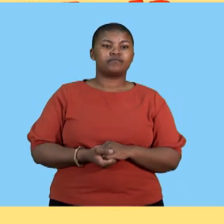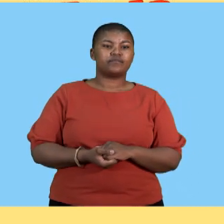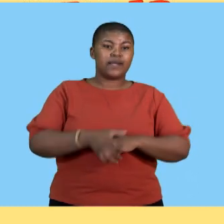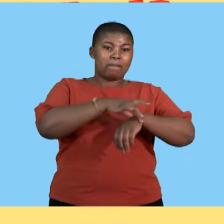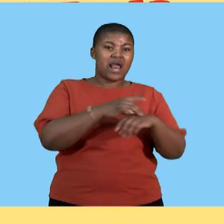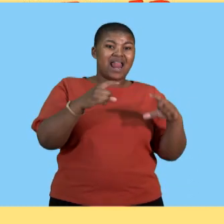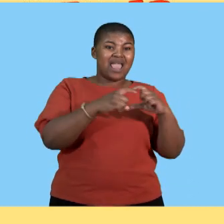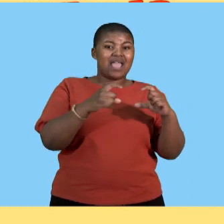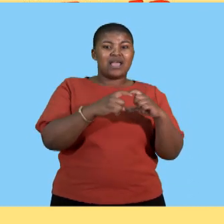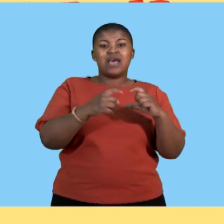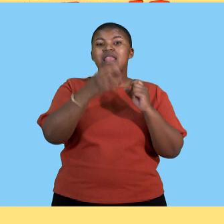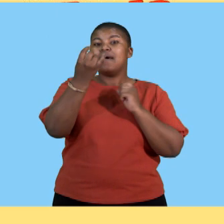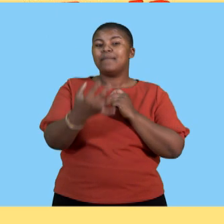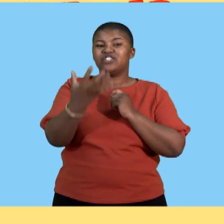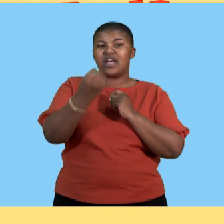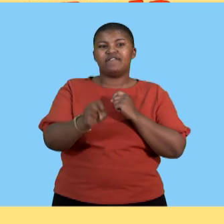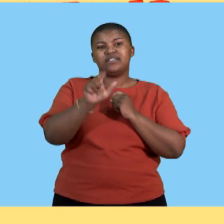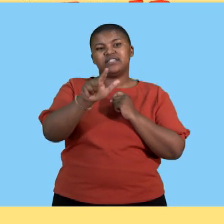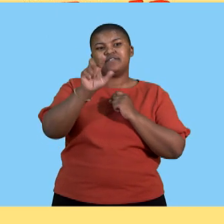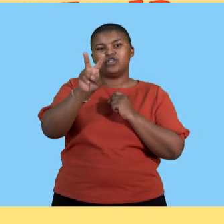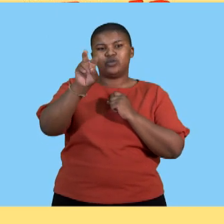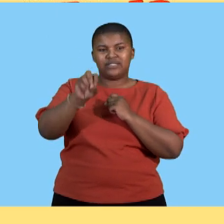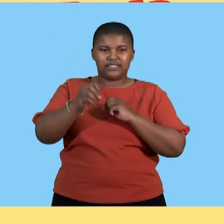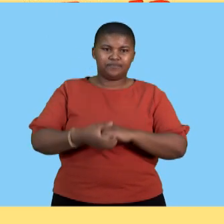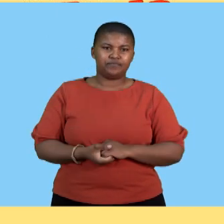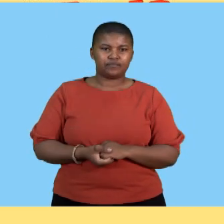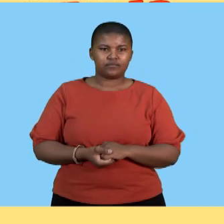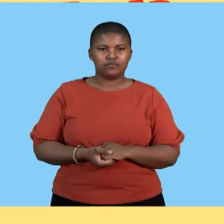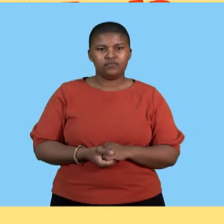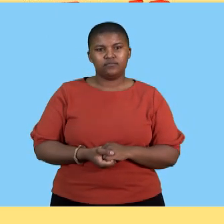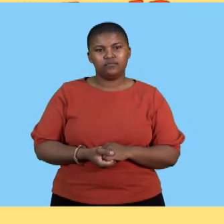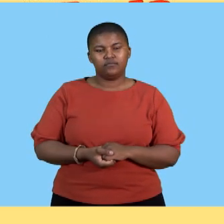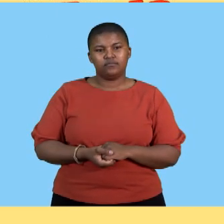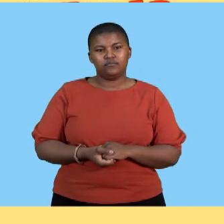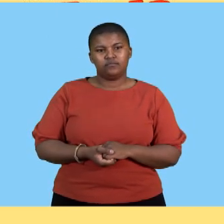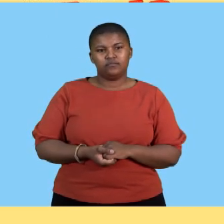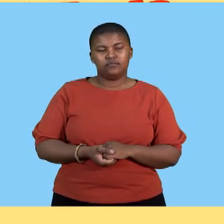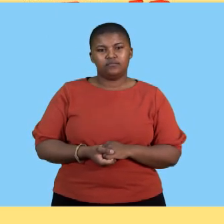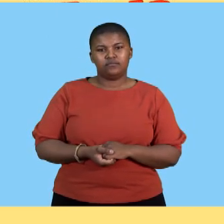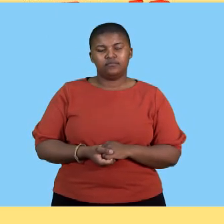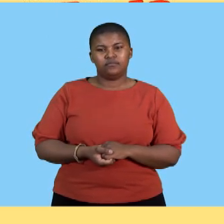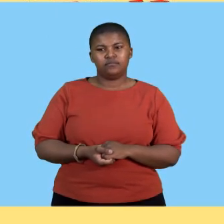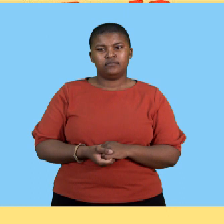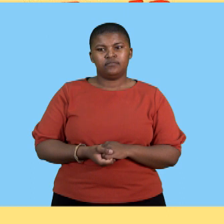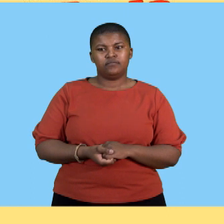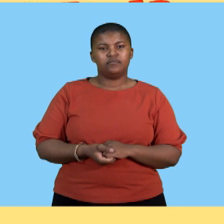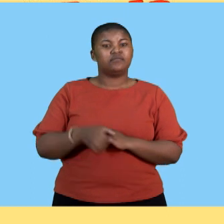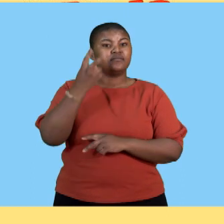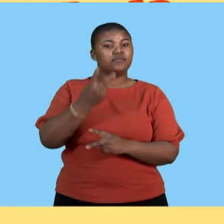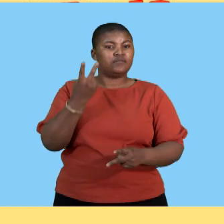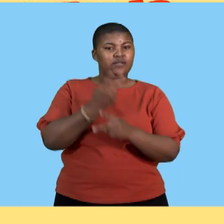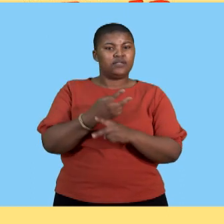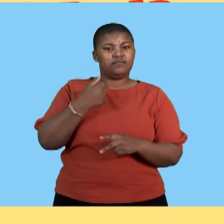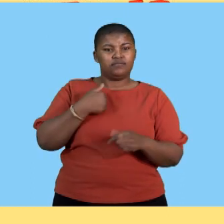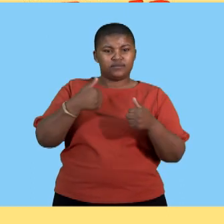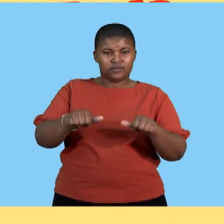aid. And on my medical aid, I have 720. So I have medical aid 720 over here. All right. Then